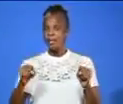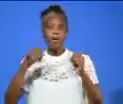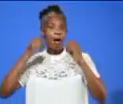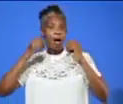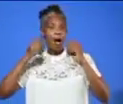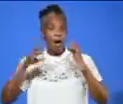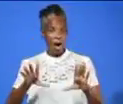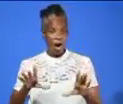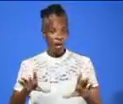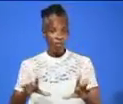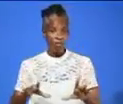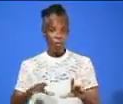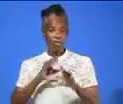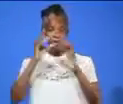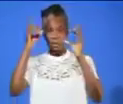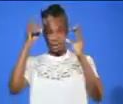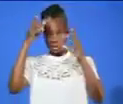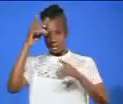dreaded.